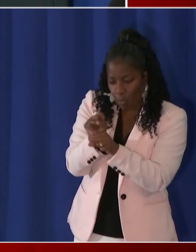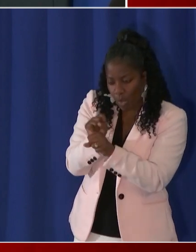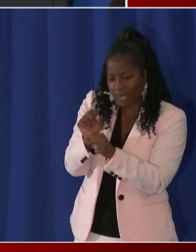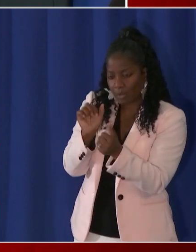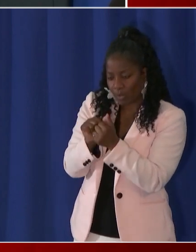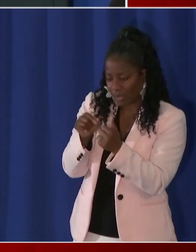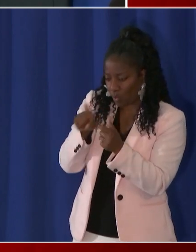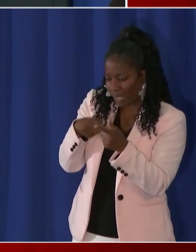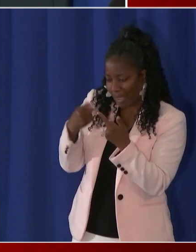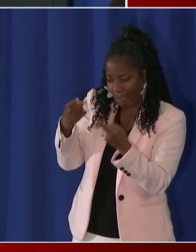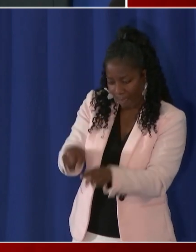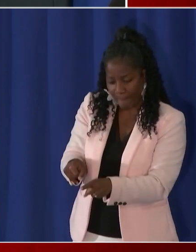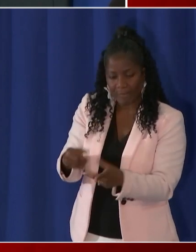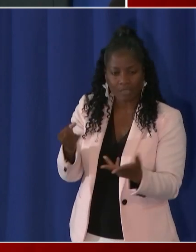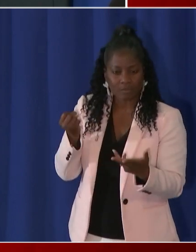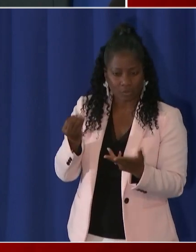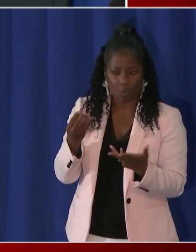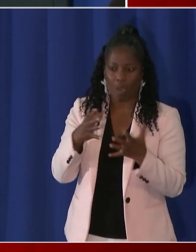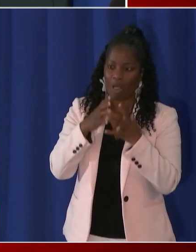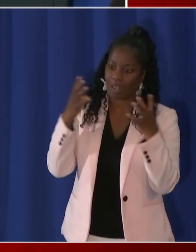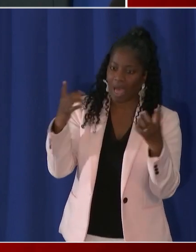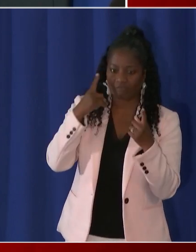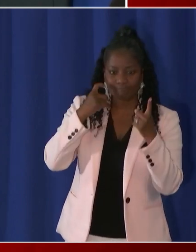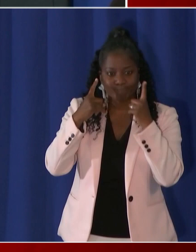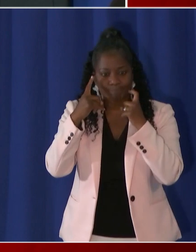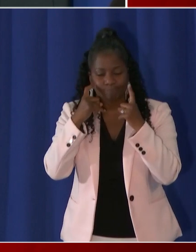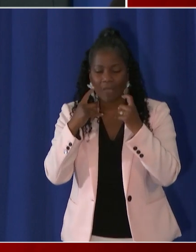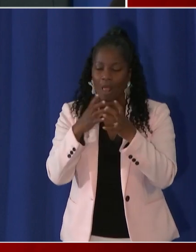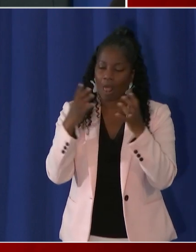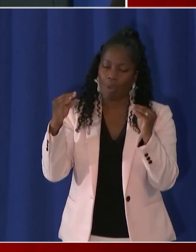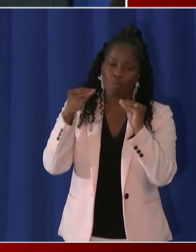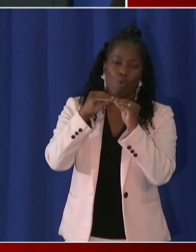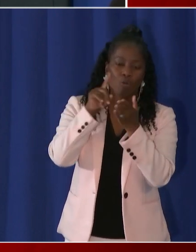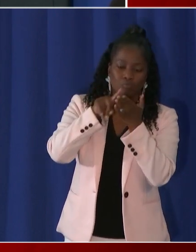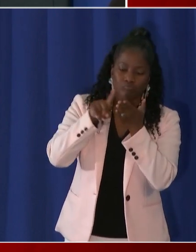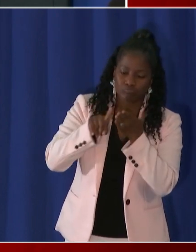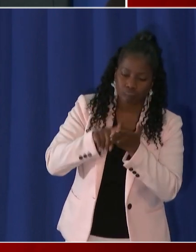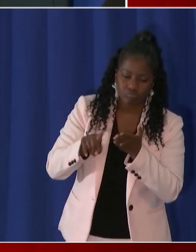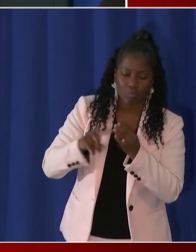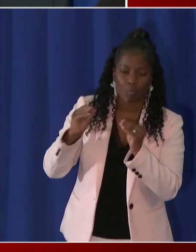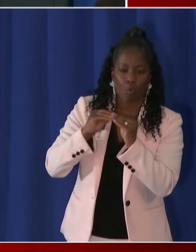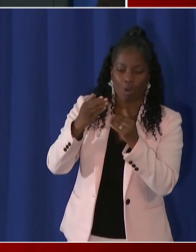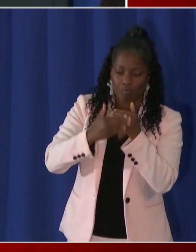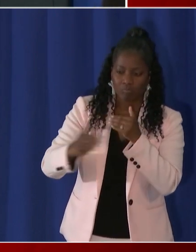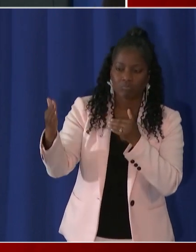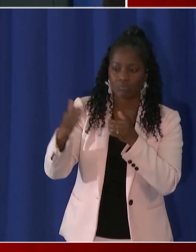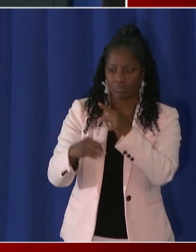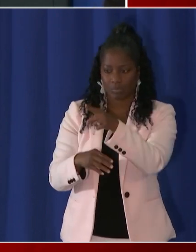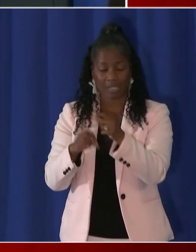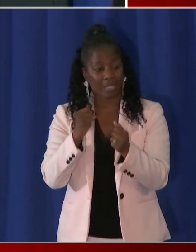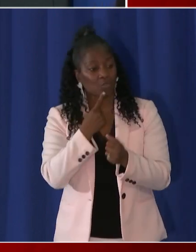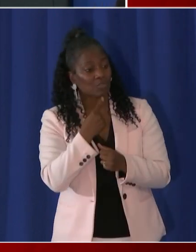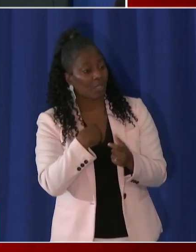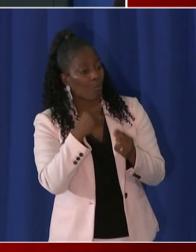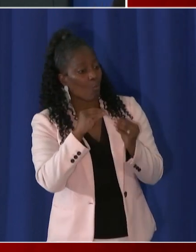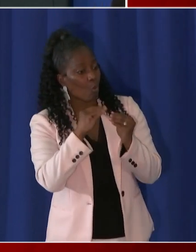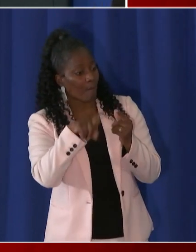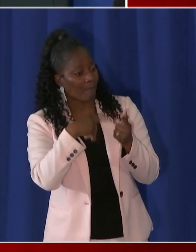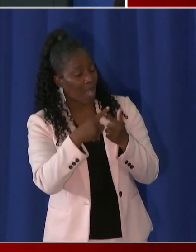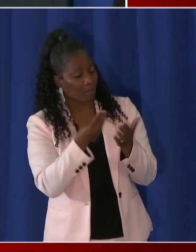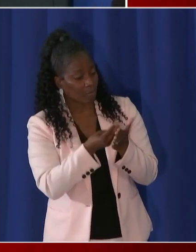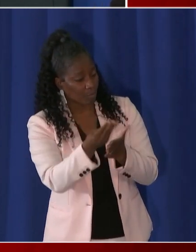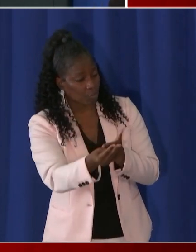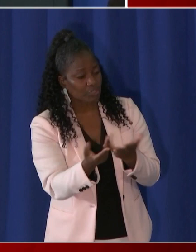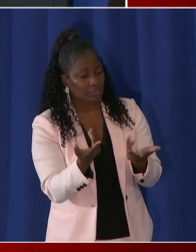when this happened, and certainly a lot of work has to still go forward to get to that point. Thank you. Purchases of the weapons, did he buy them